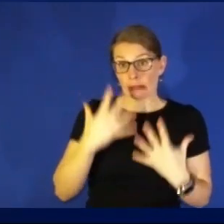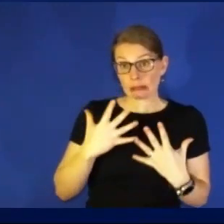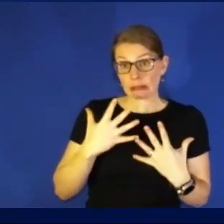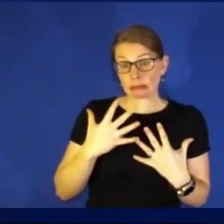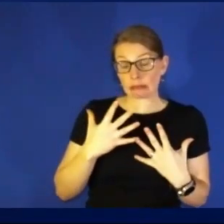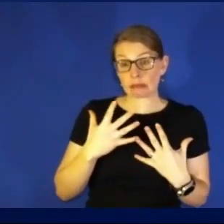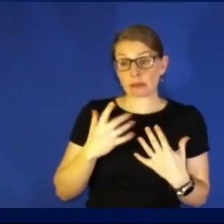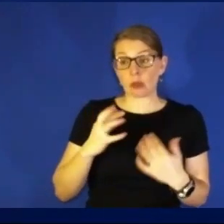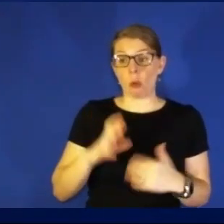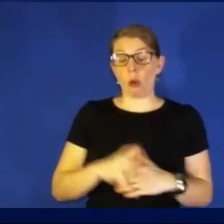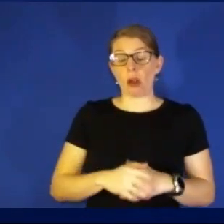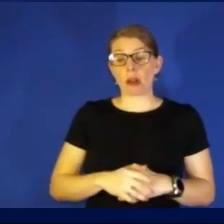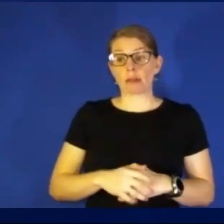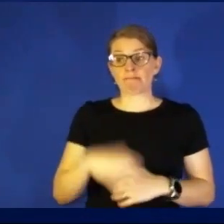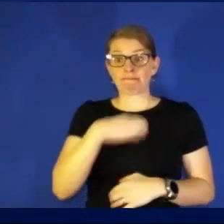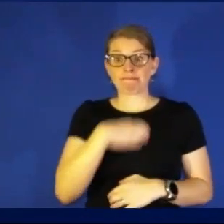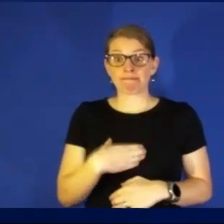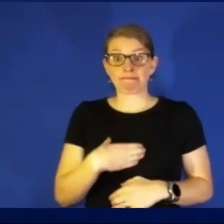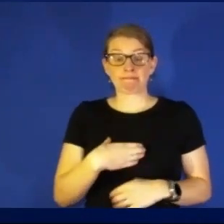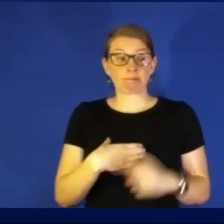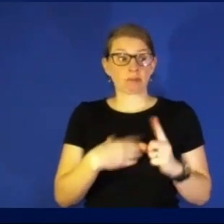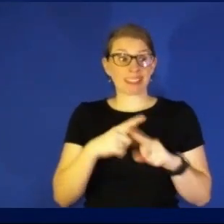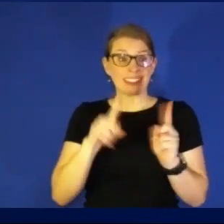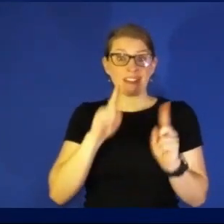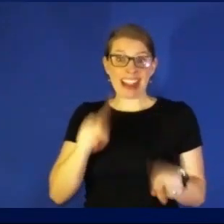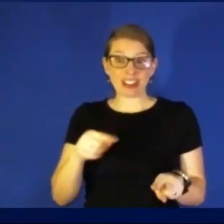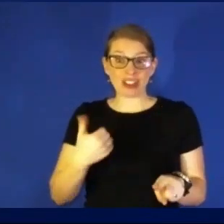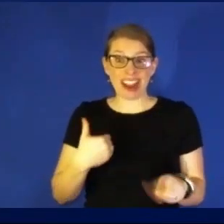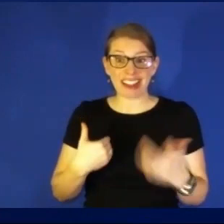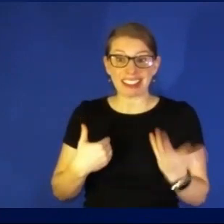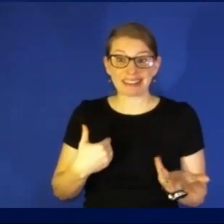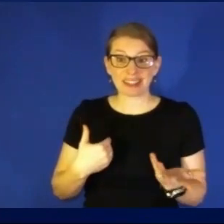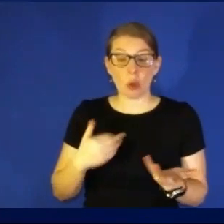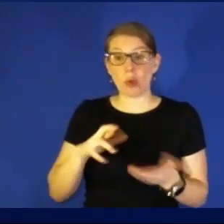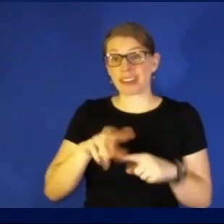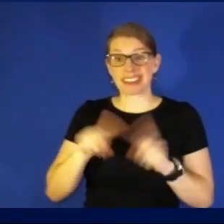were a different answer? And so I guess